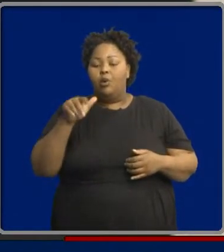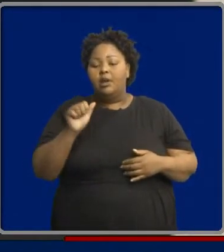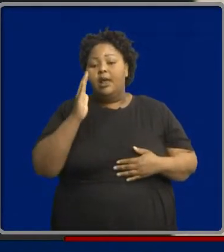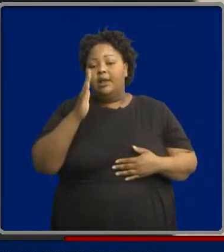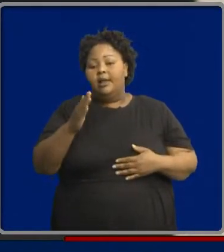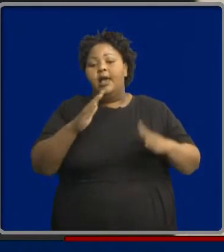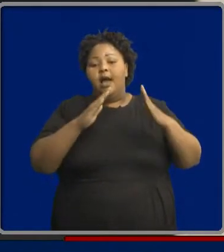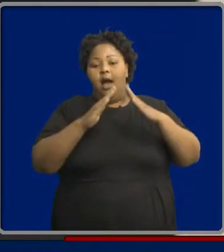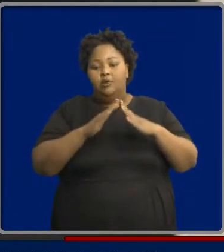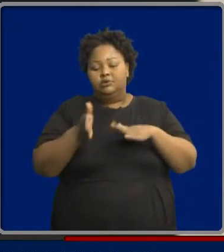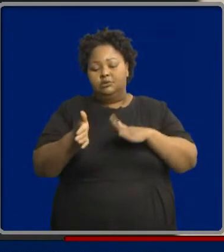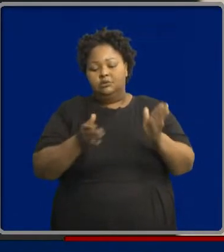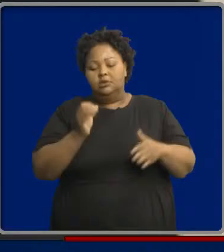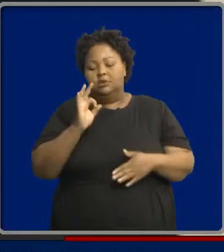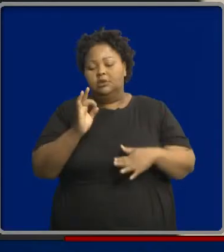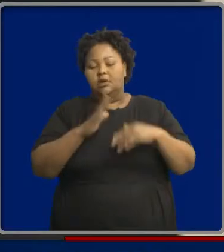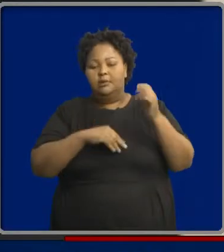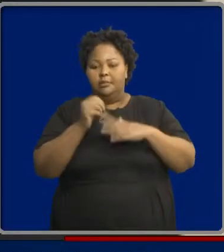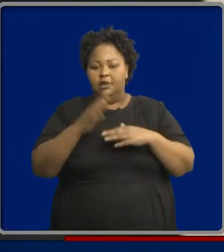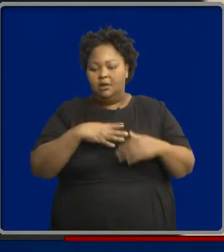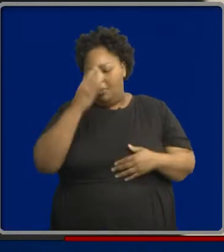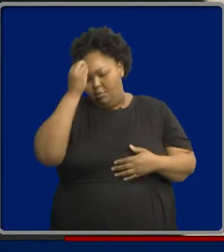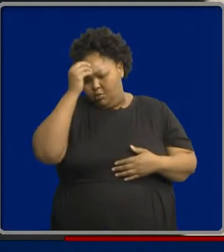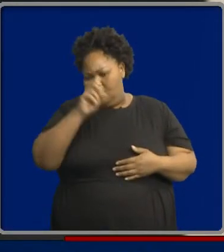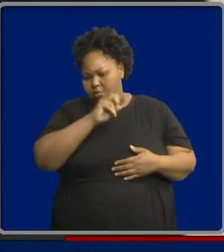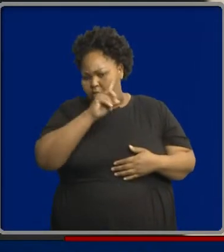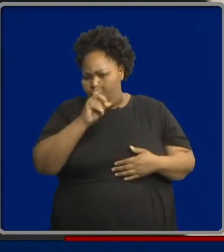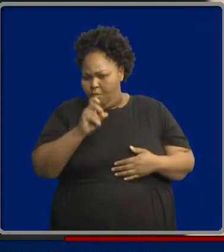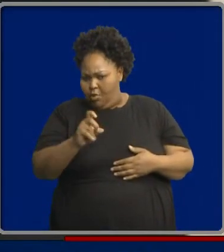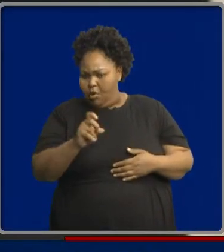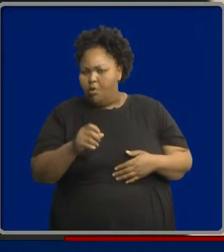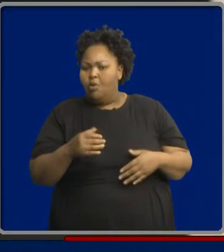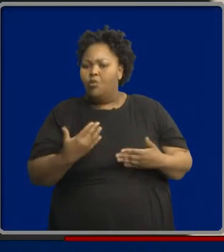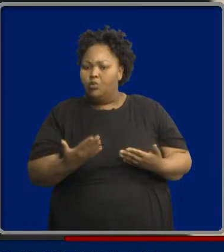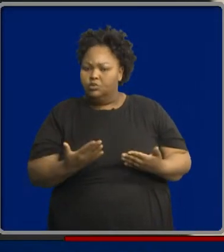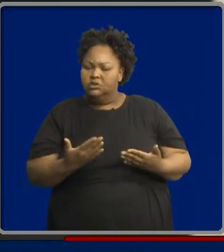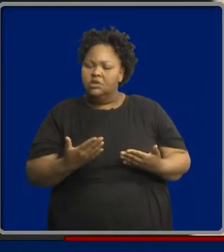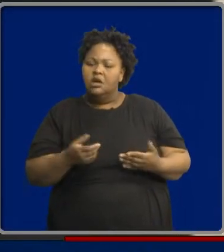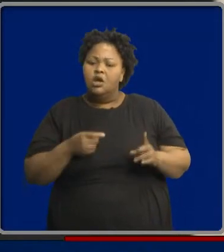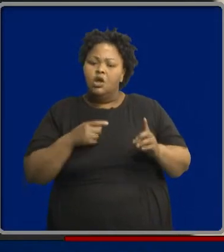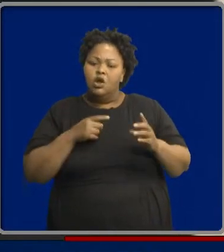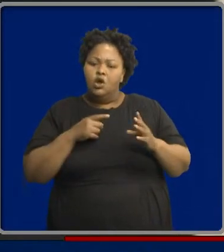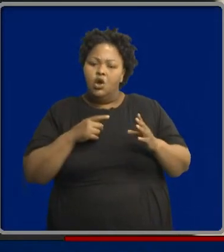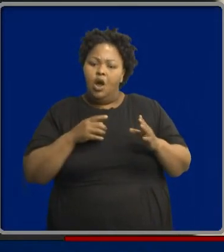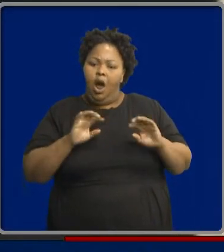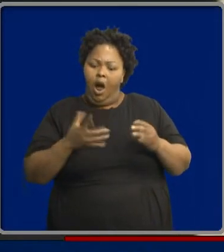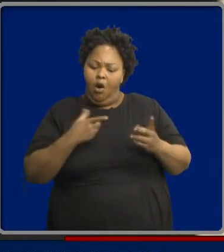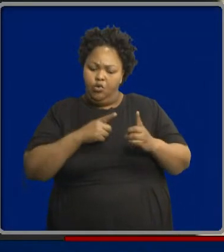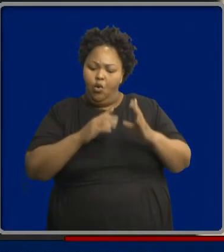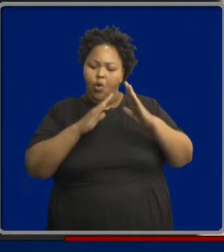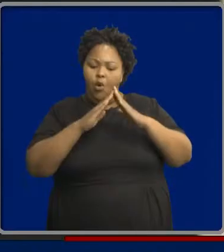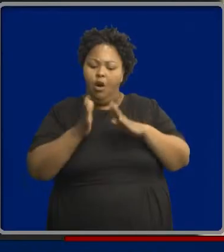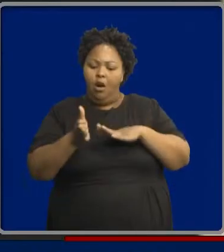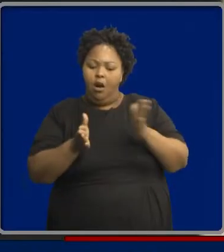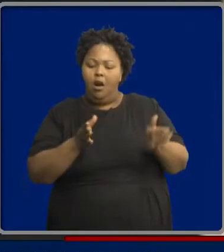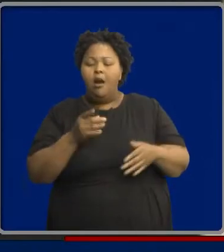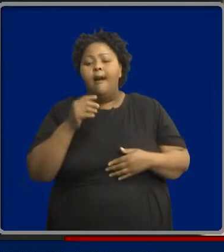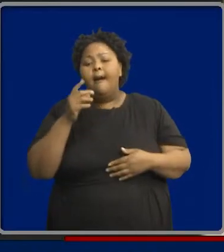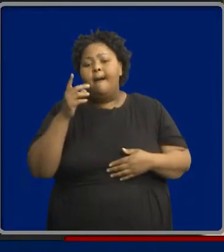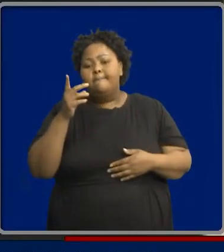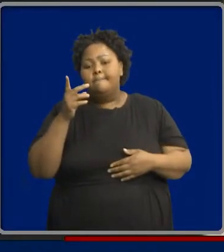it. She says police forget that she works at the King's Office. She adds that the additional money over 8,000